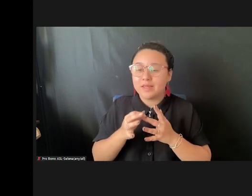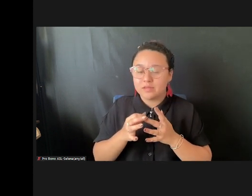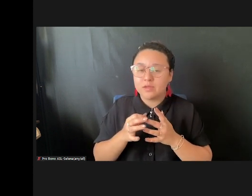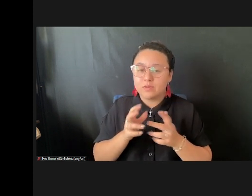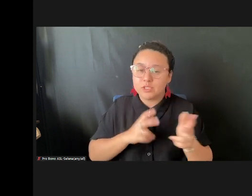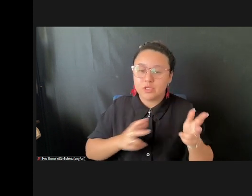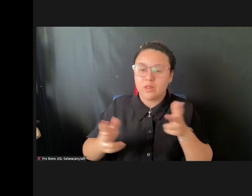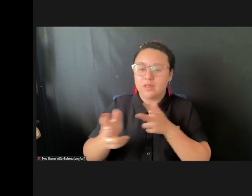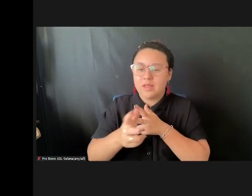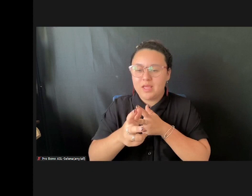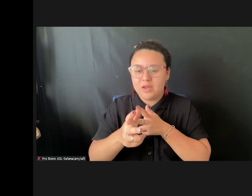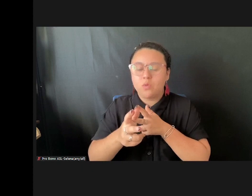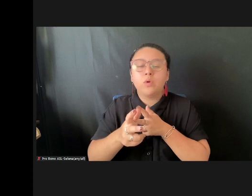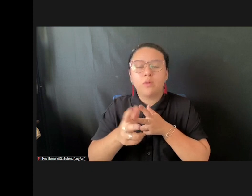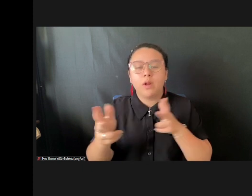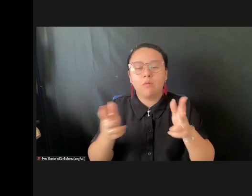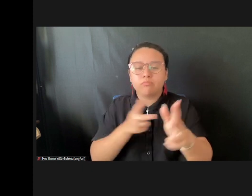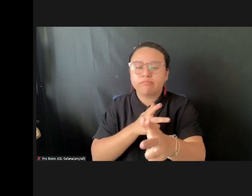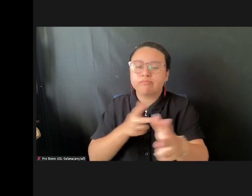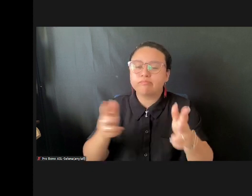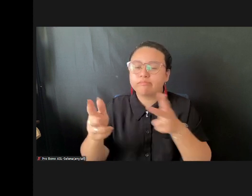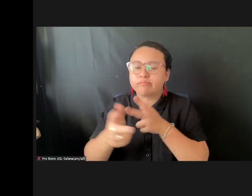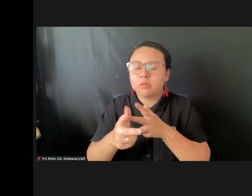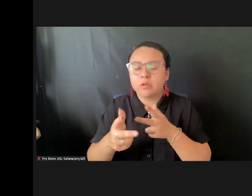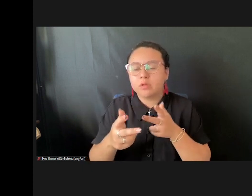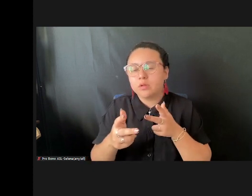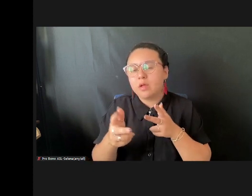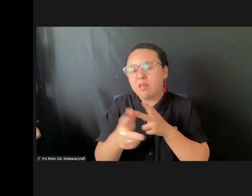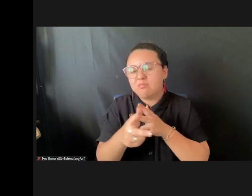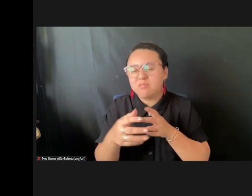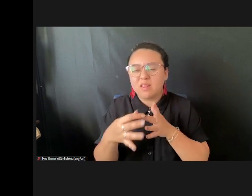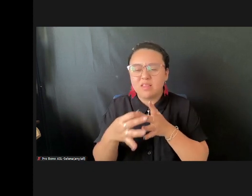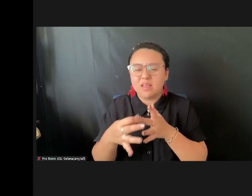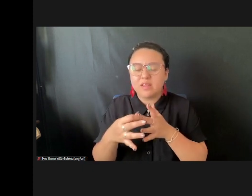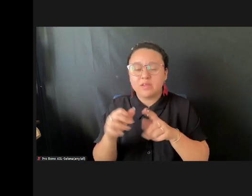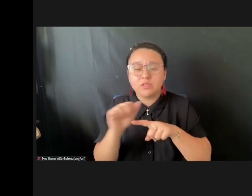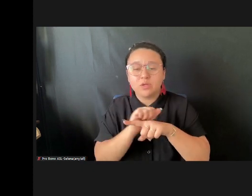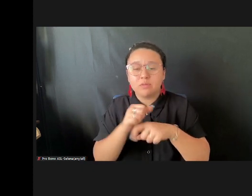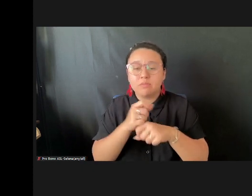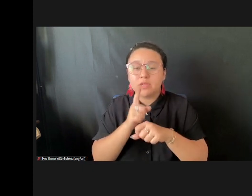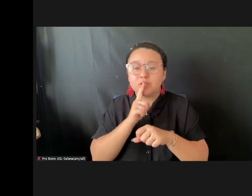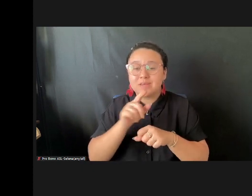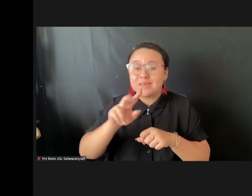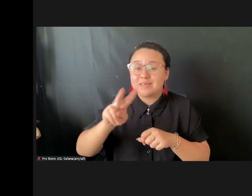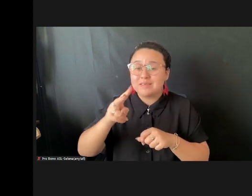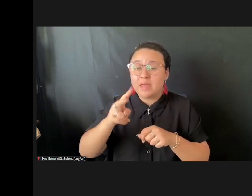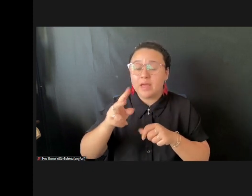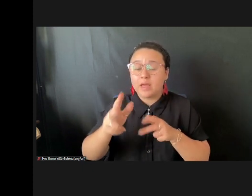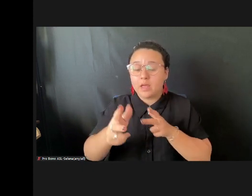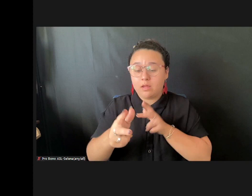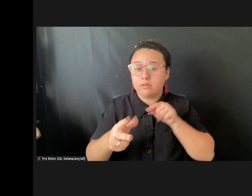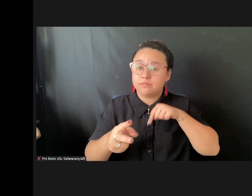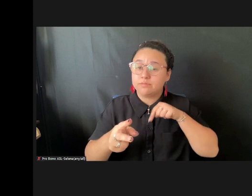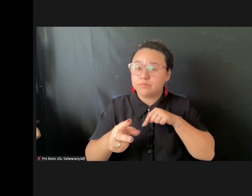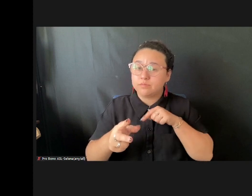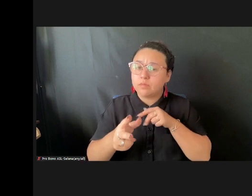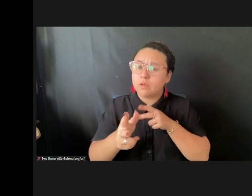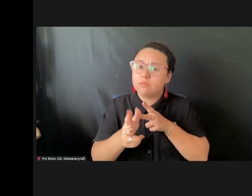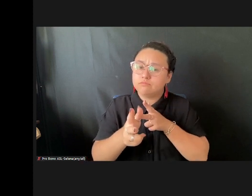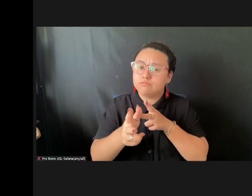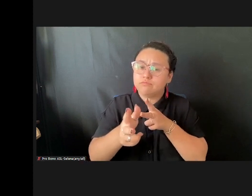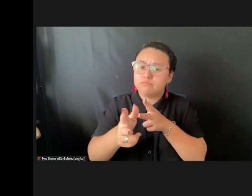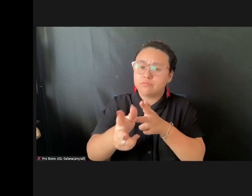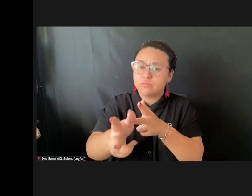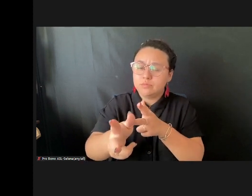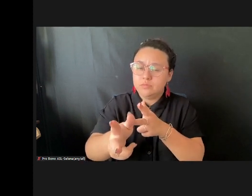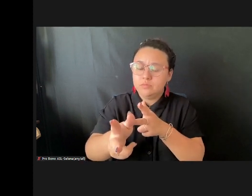you know, we take turns. It trained her, she said, to make sure that the second van was following close behind. If it